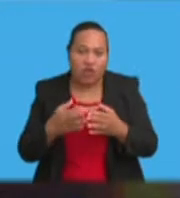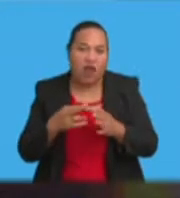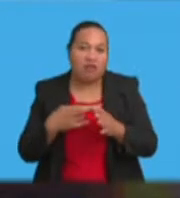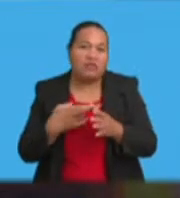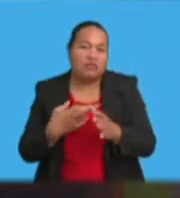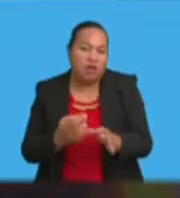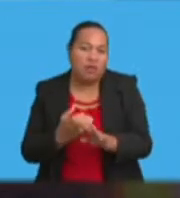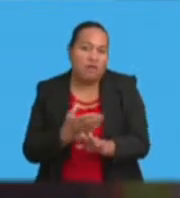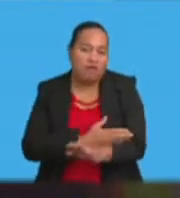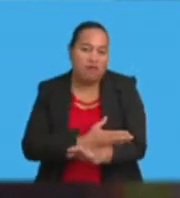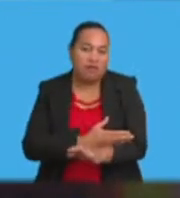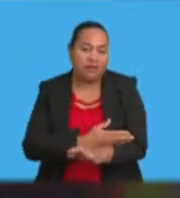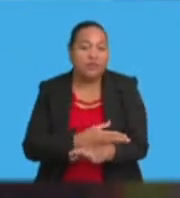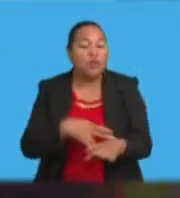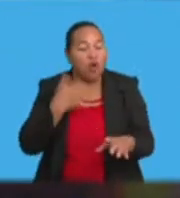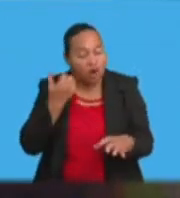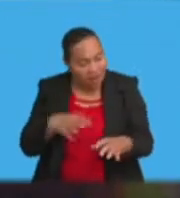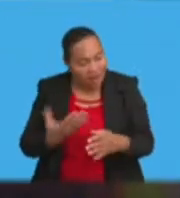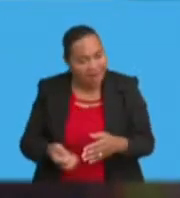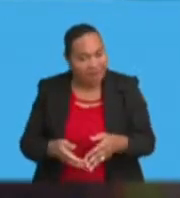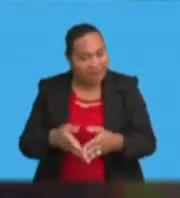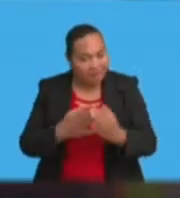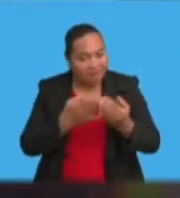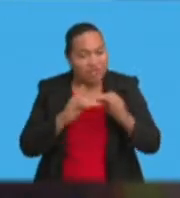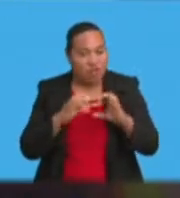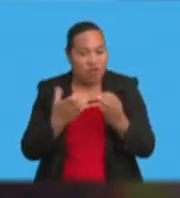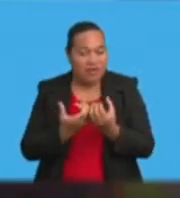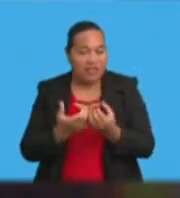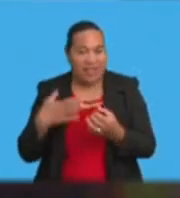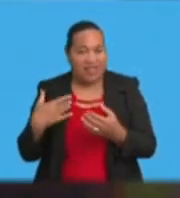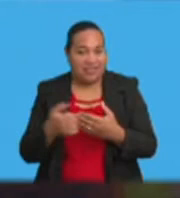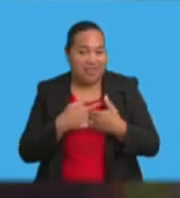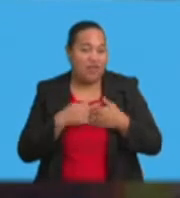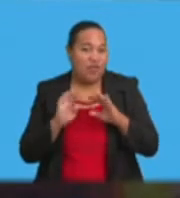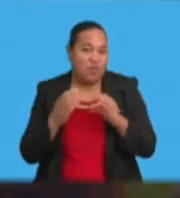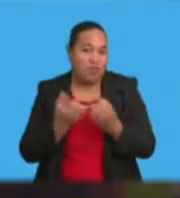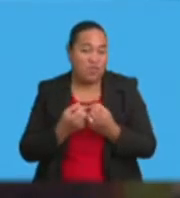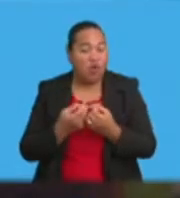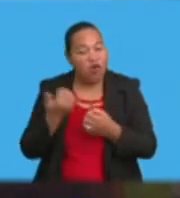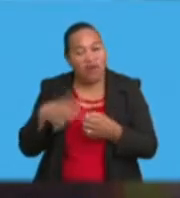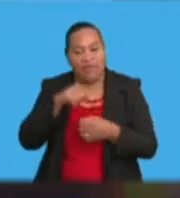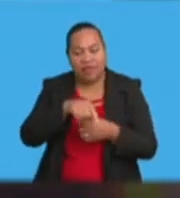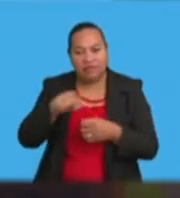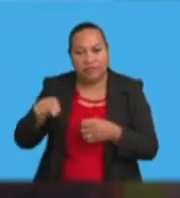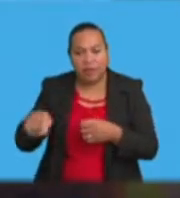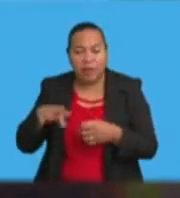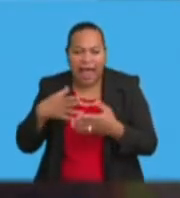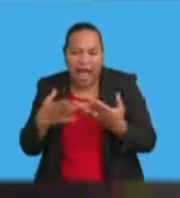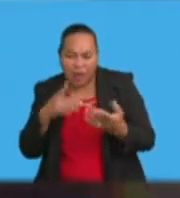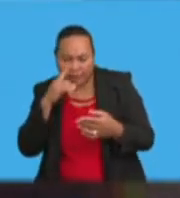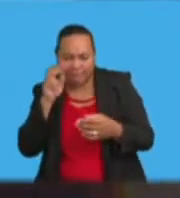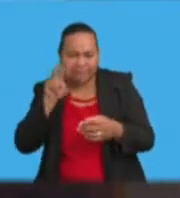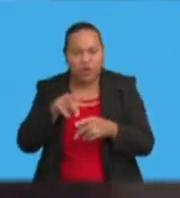have occupational health and safety committees. They are already in place. And what we are looking at now to see how we can tweak the responsibilities of